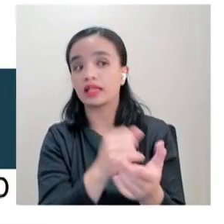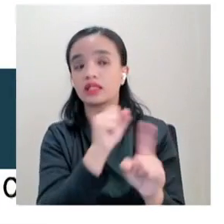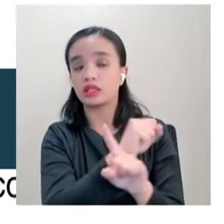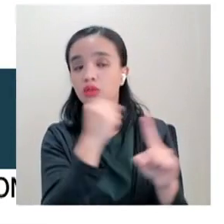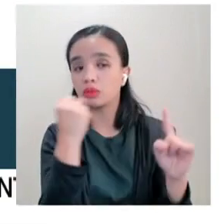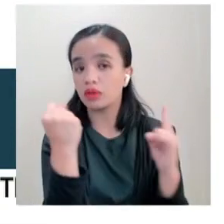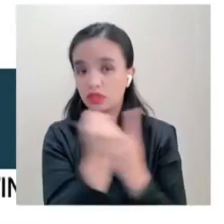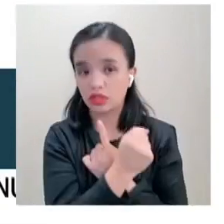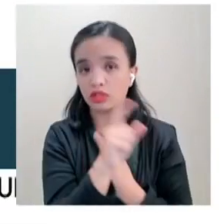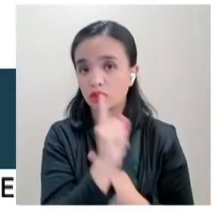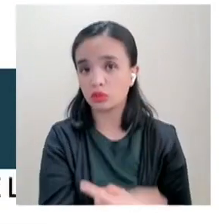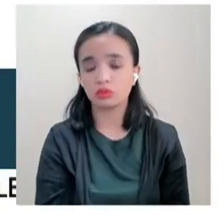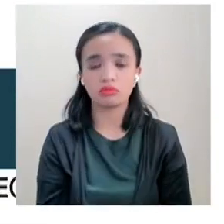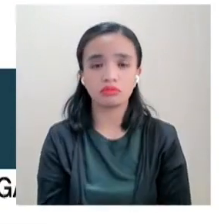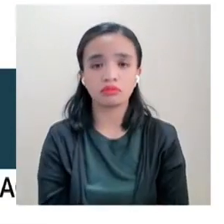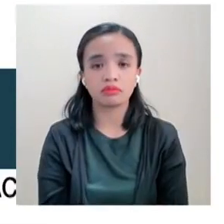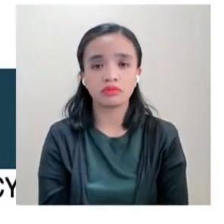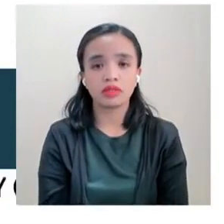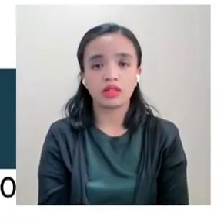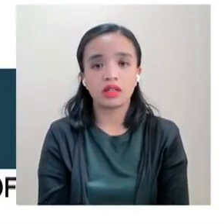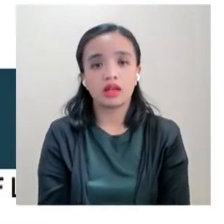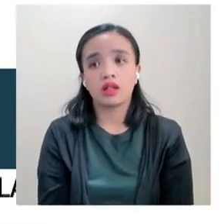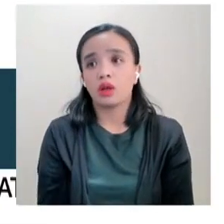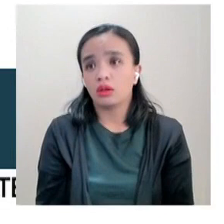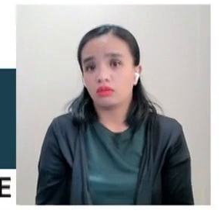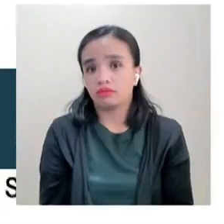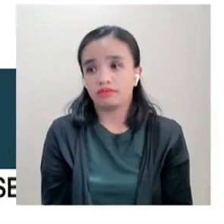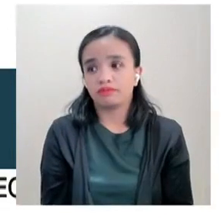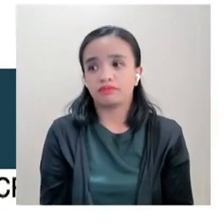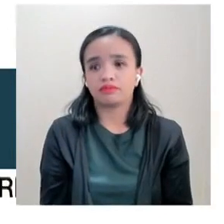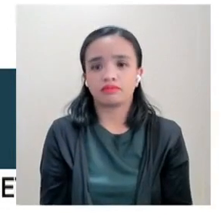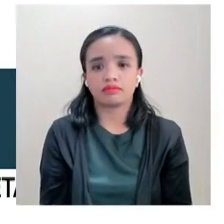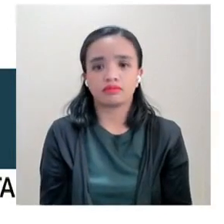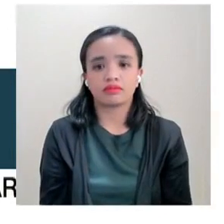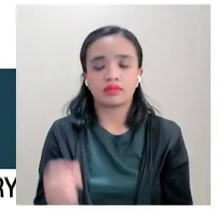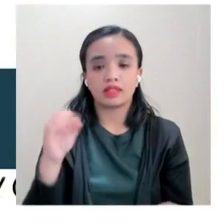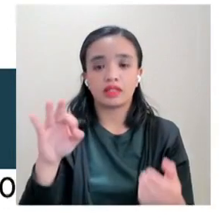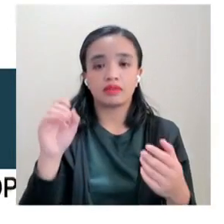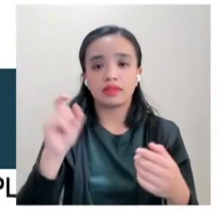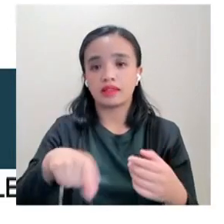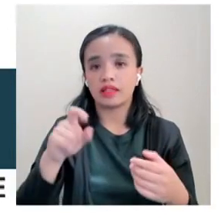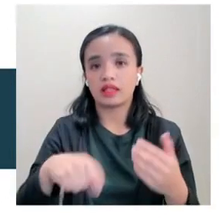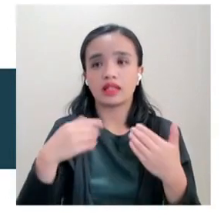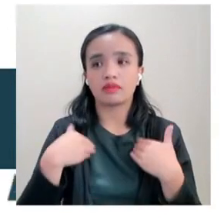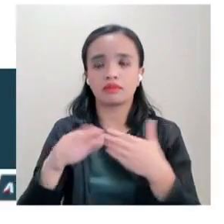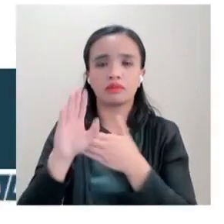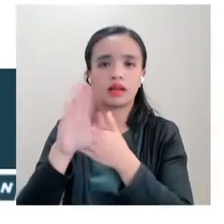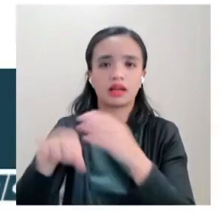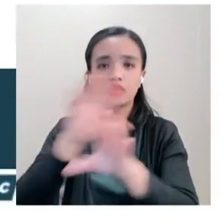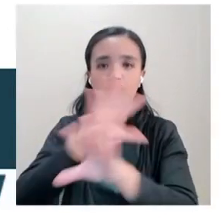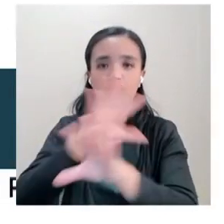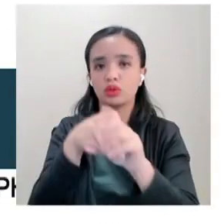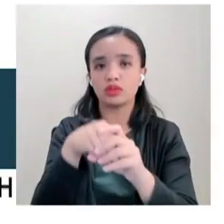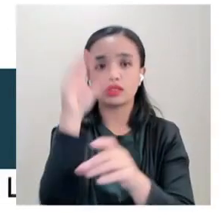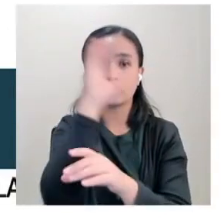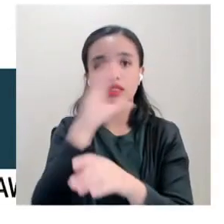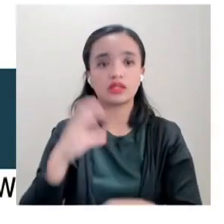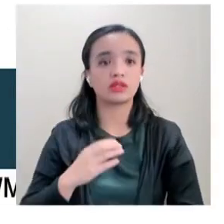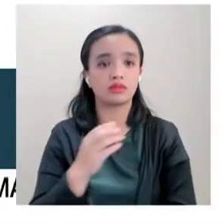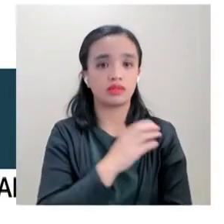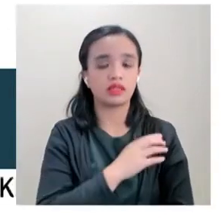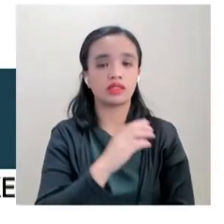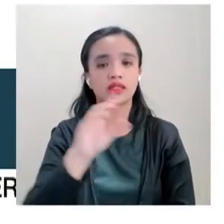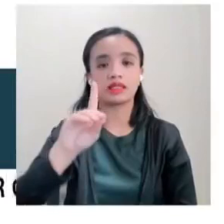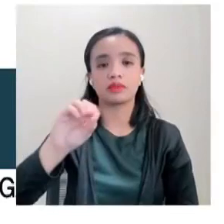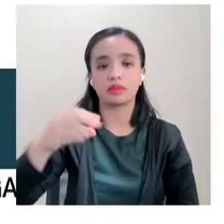real? Well, he has to bring back and involve the search committee of the department and the